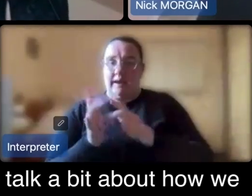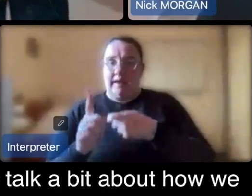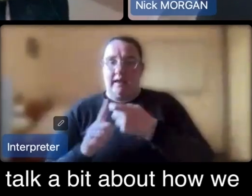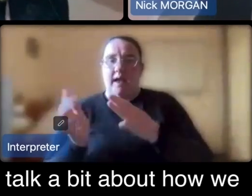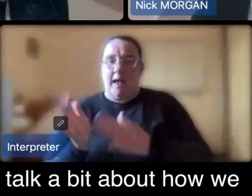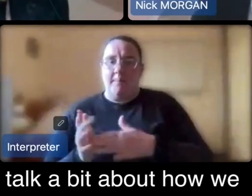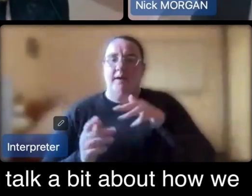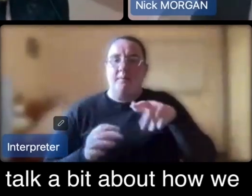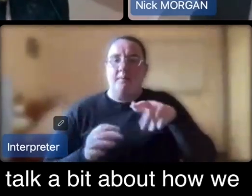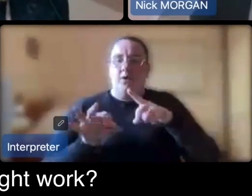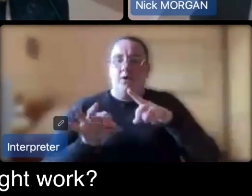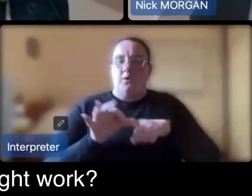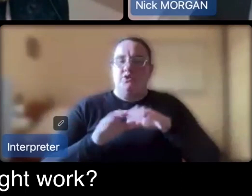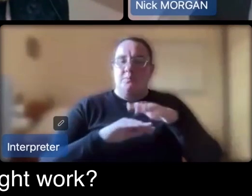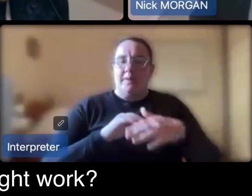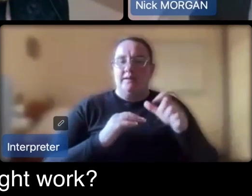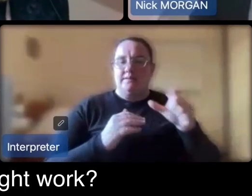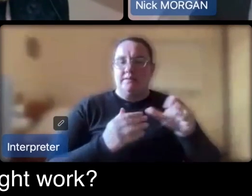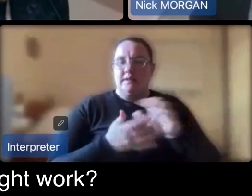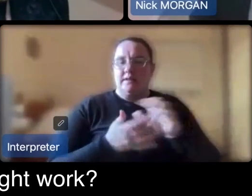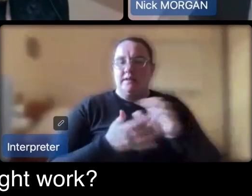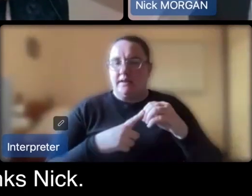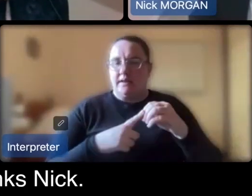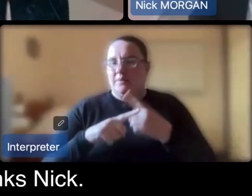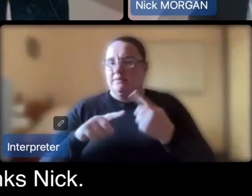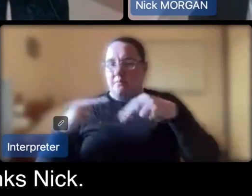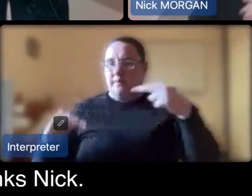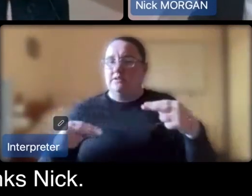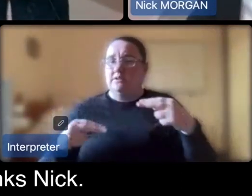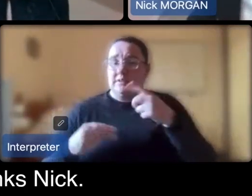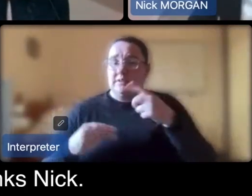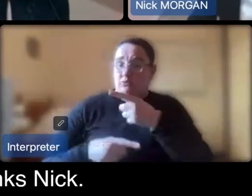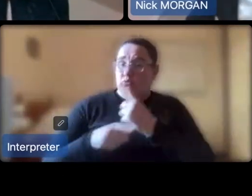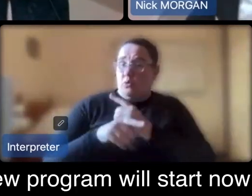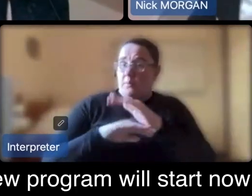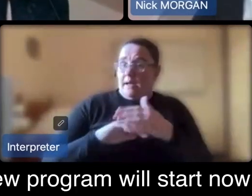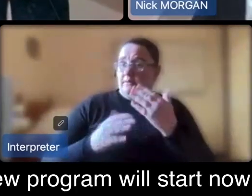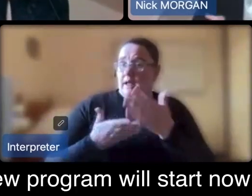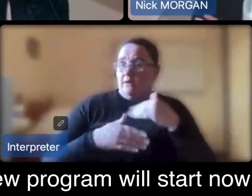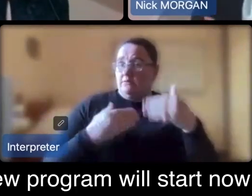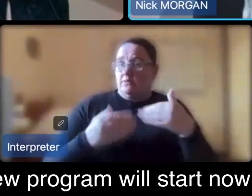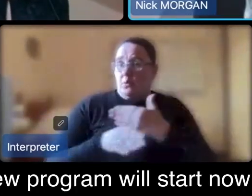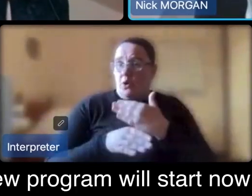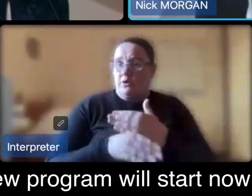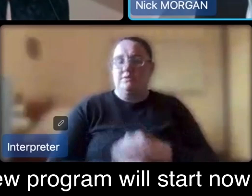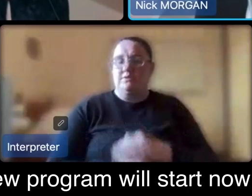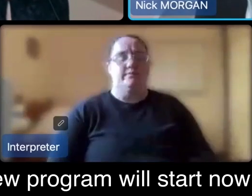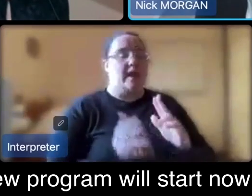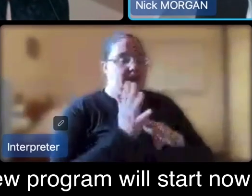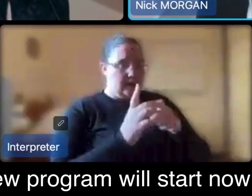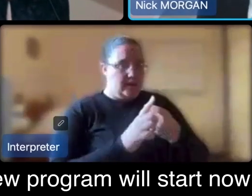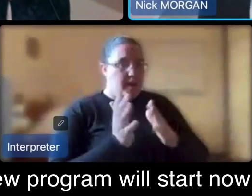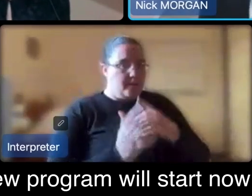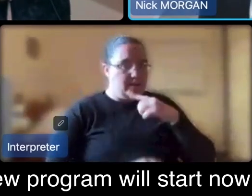to talk a bit about how we think that might work? Yeah, thanks, Nick. So